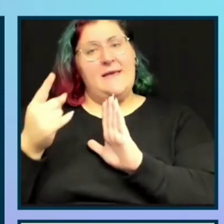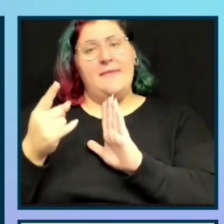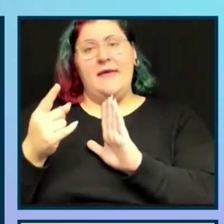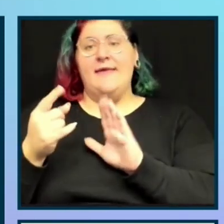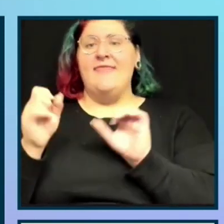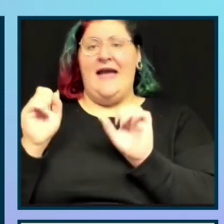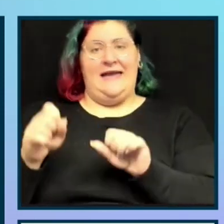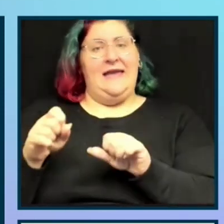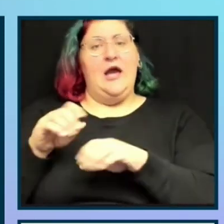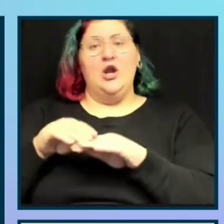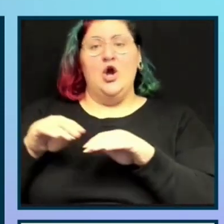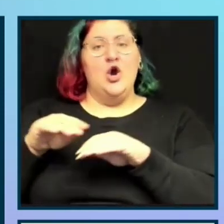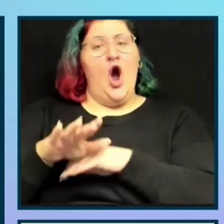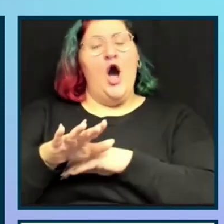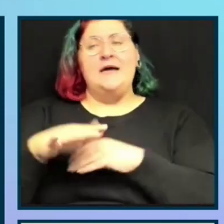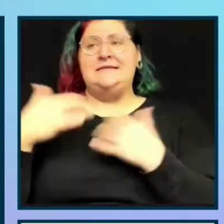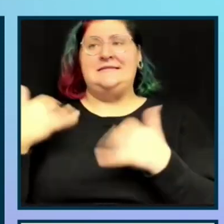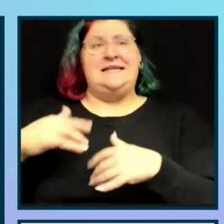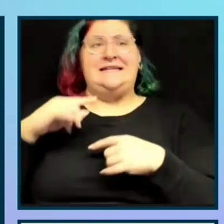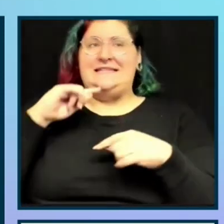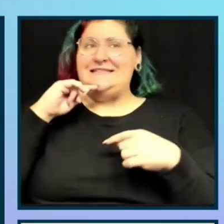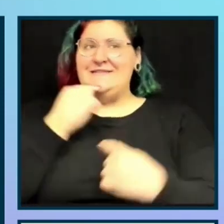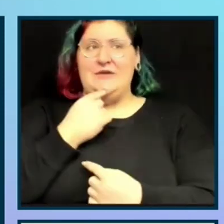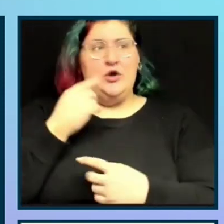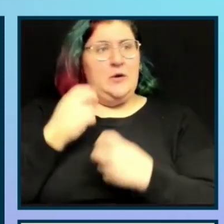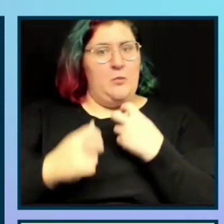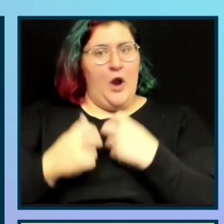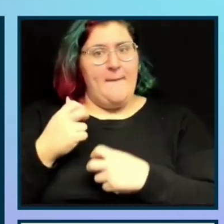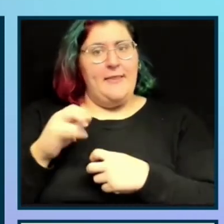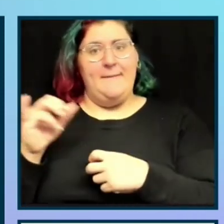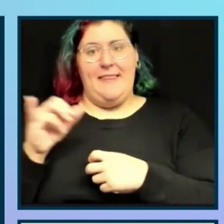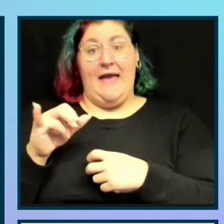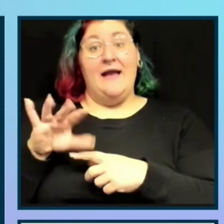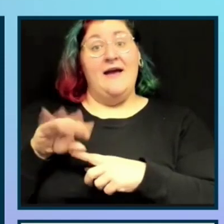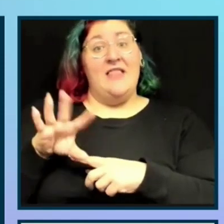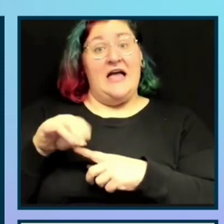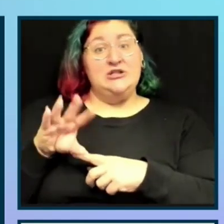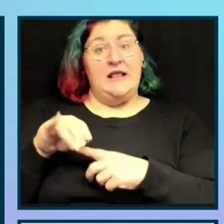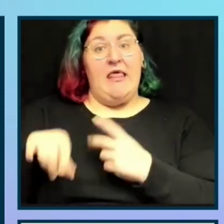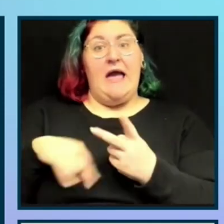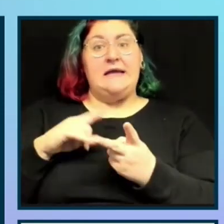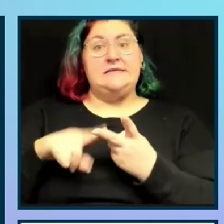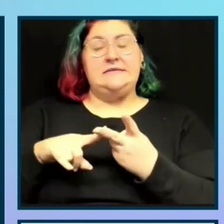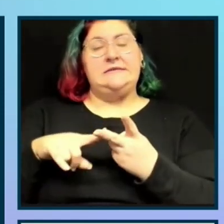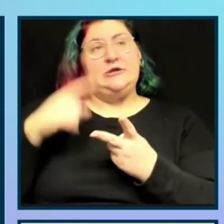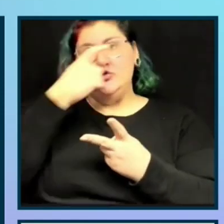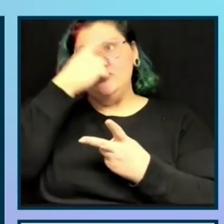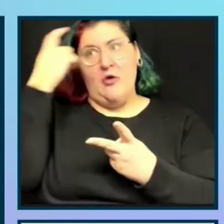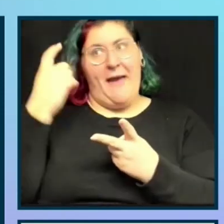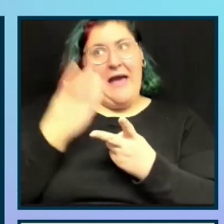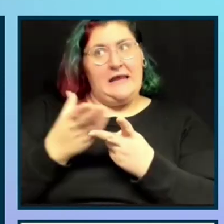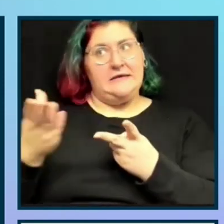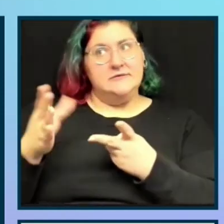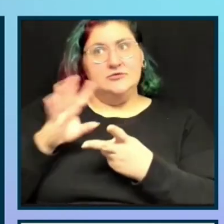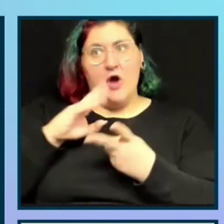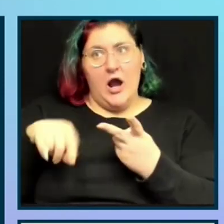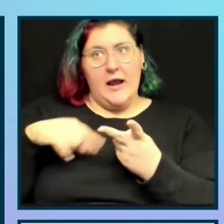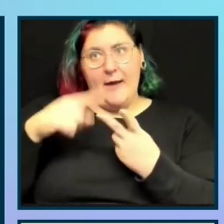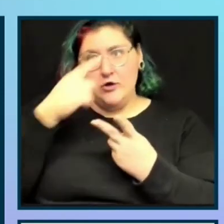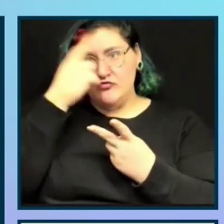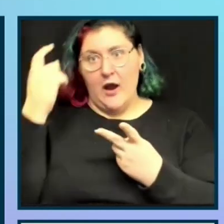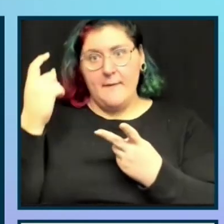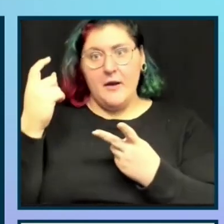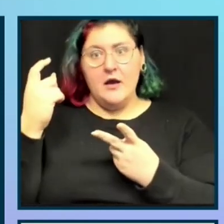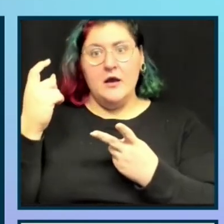any explicit graphic visuals or detailed descriptions because content notes are mostly used for media that